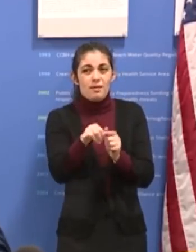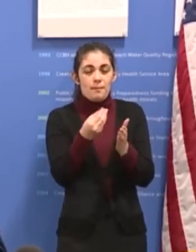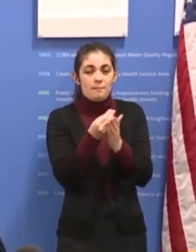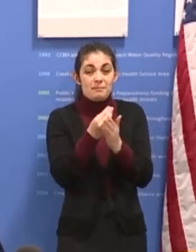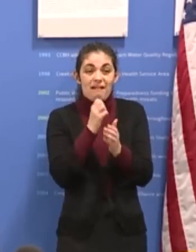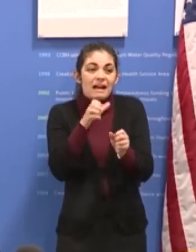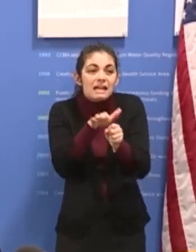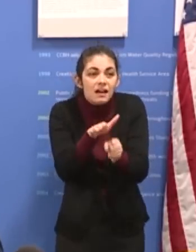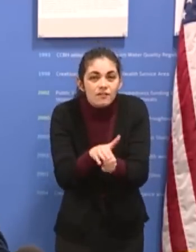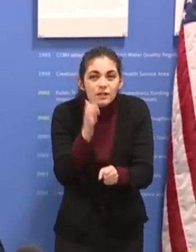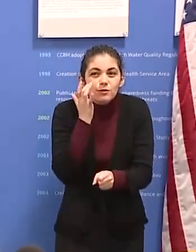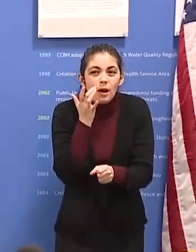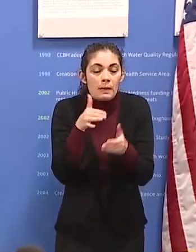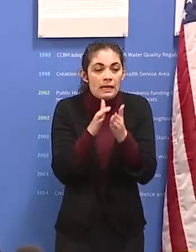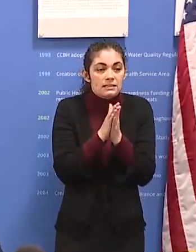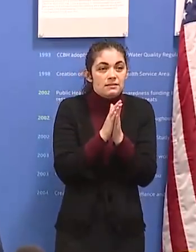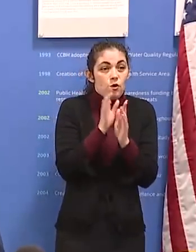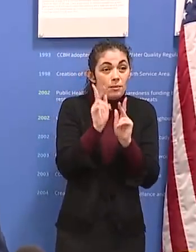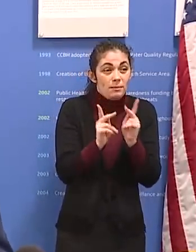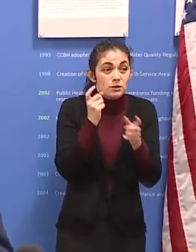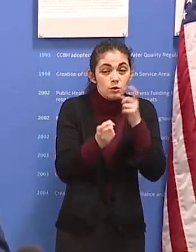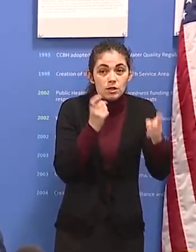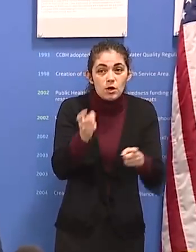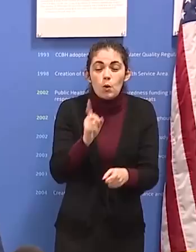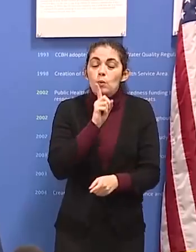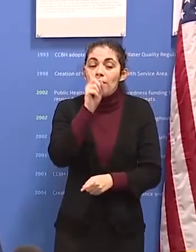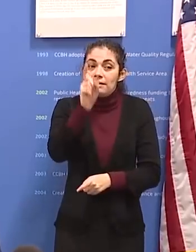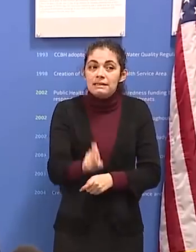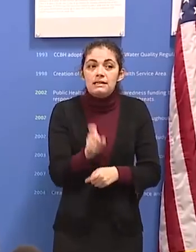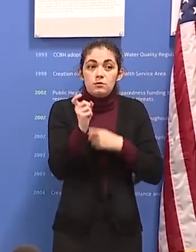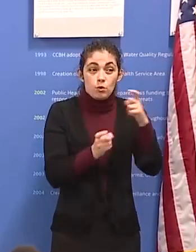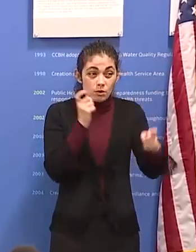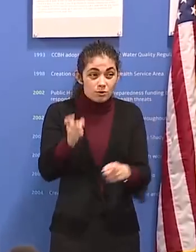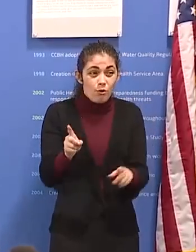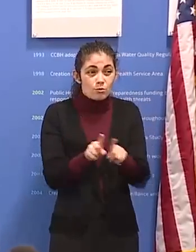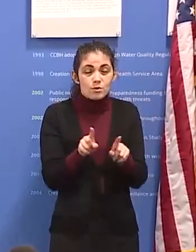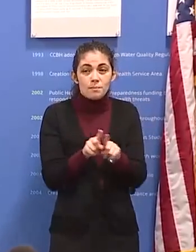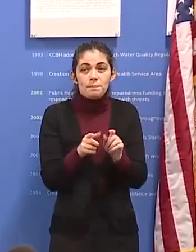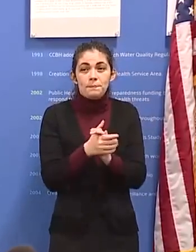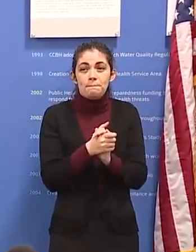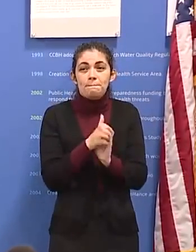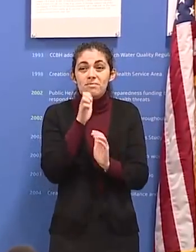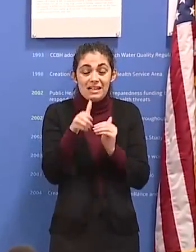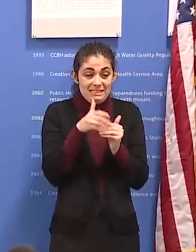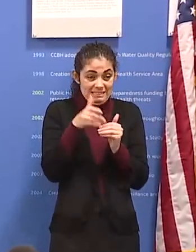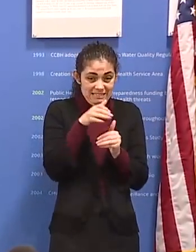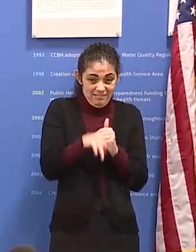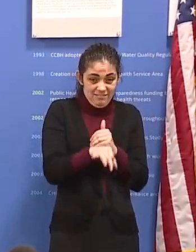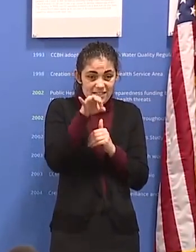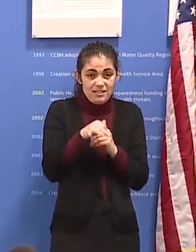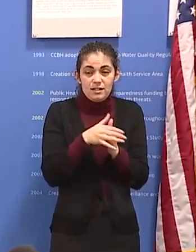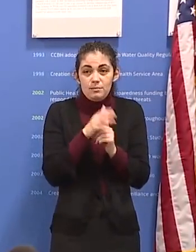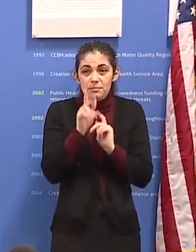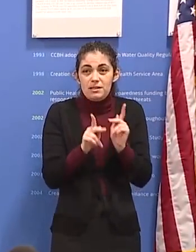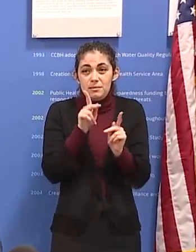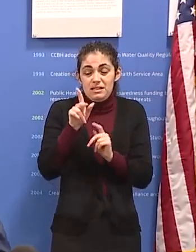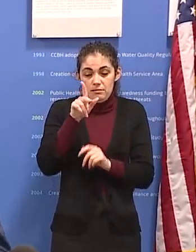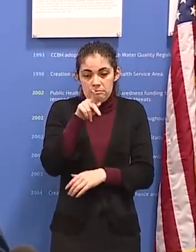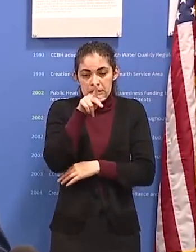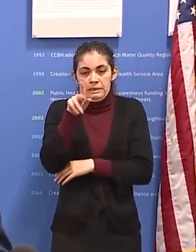near enough. That's why we're still asking for donations. We desperately need donations, and it's not easy to find the